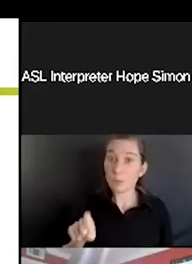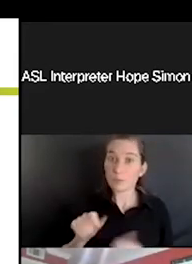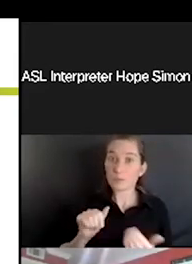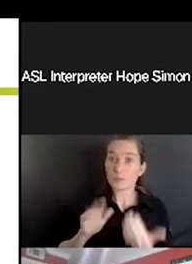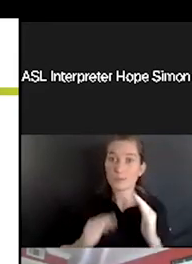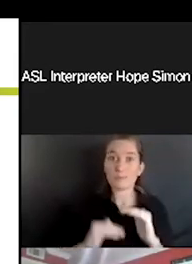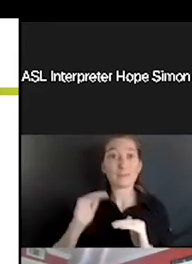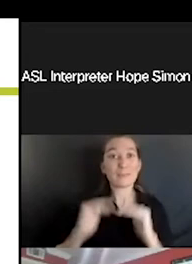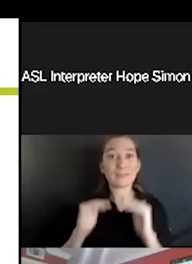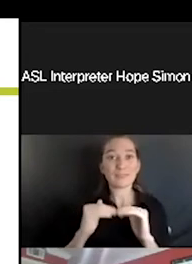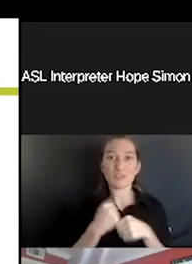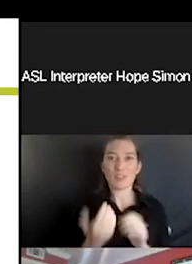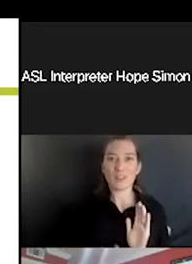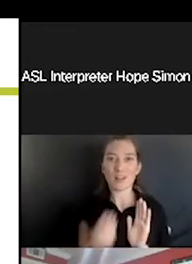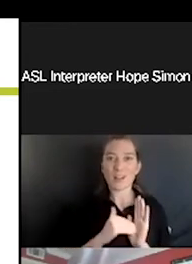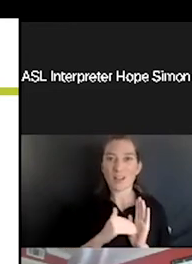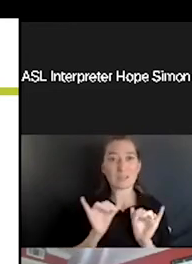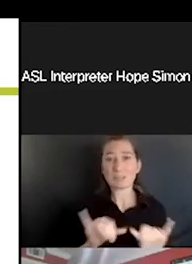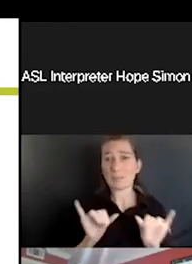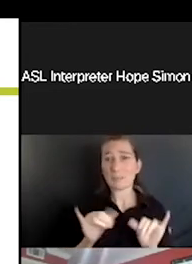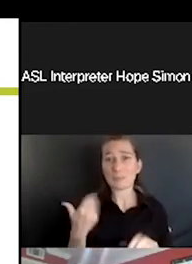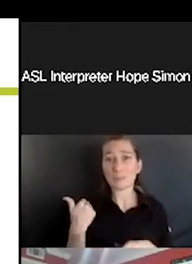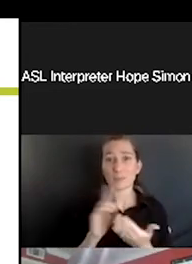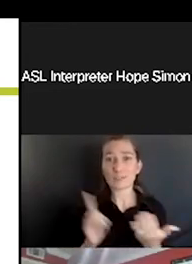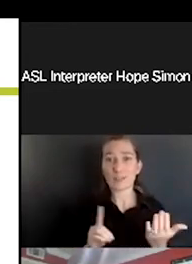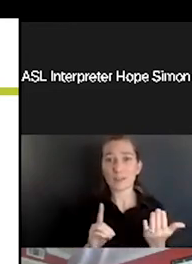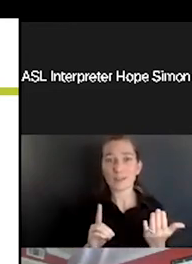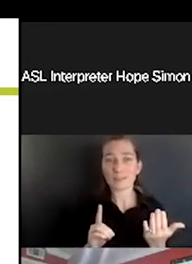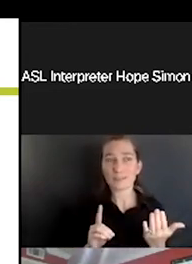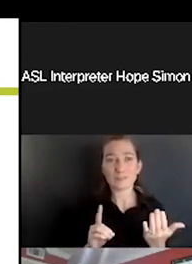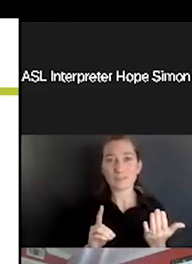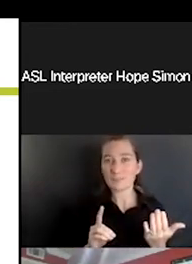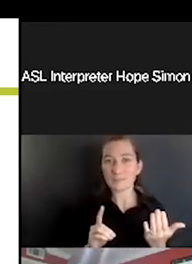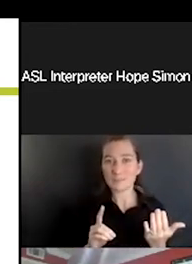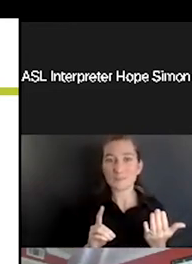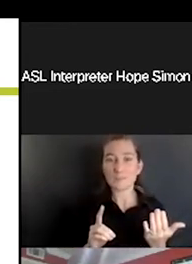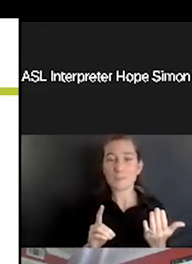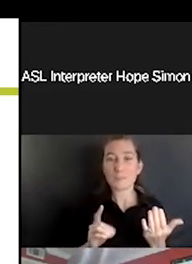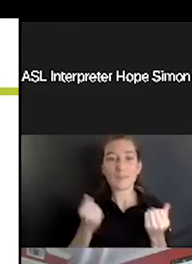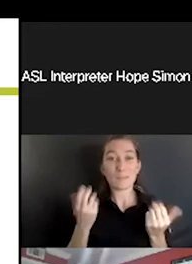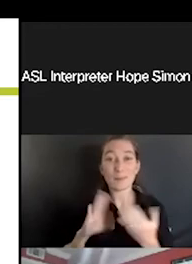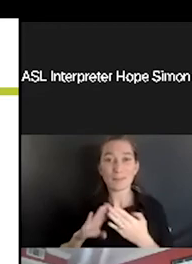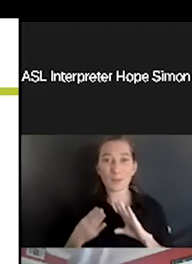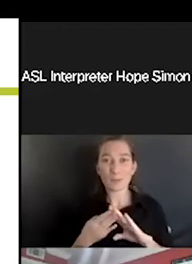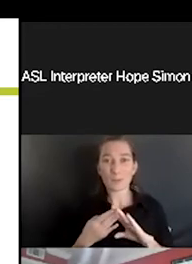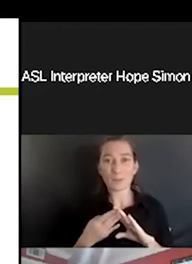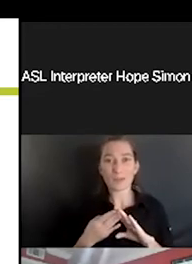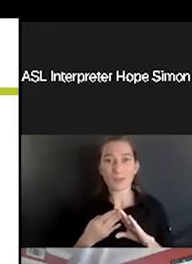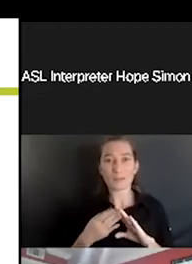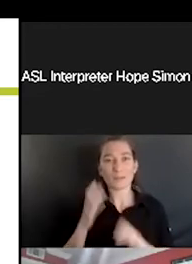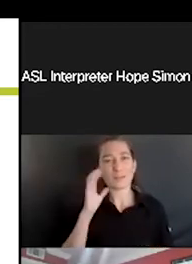a strengthening ordinance. And there's a misconception in the community because a lot of folks say, well, I know that this building